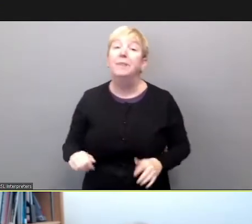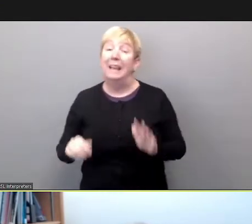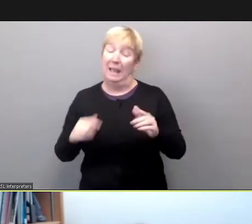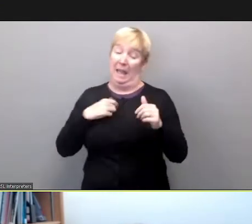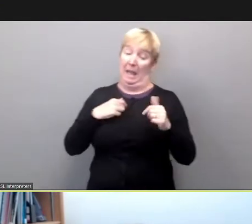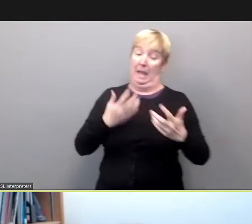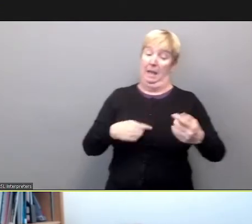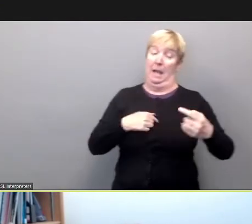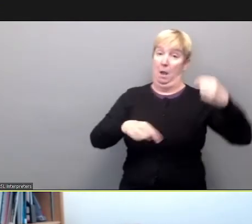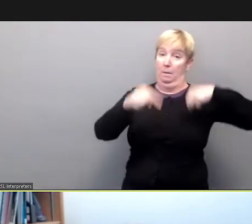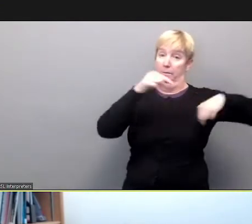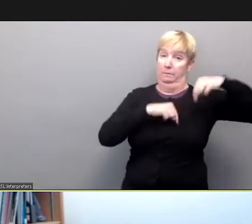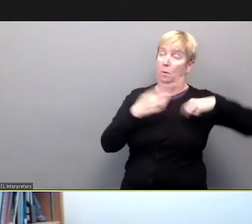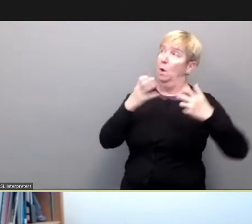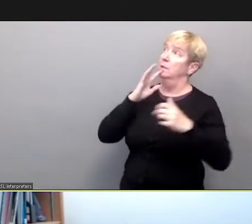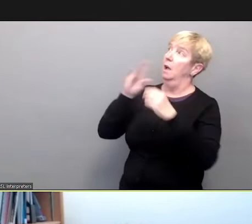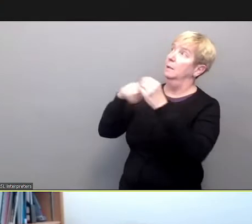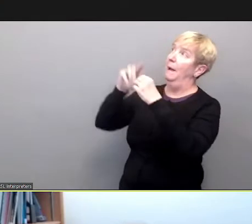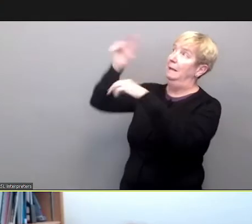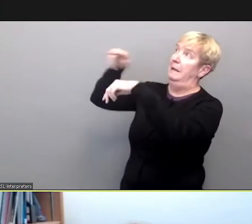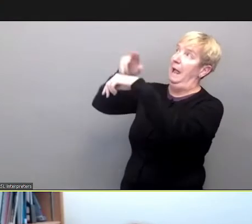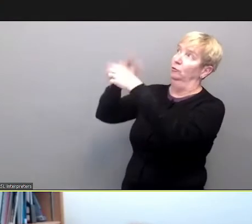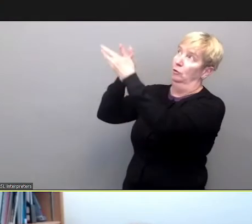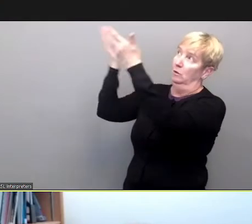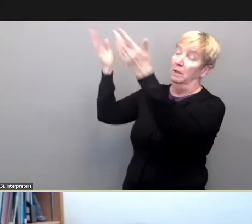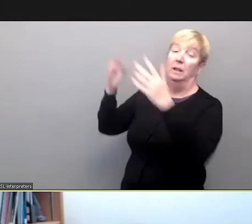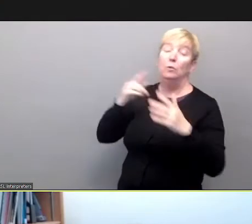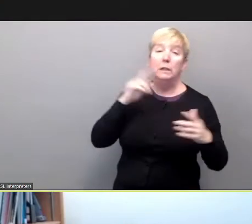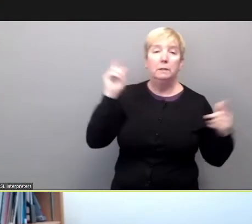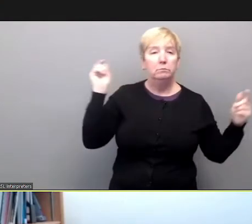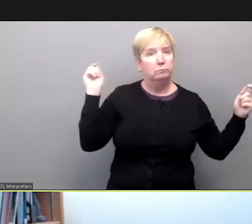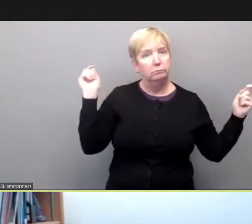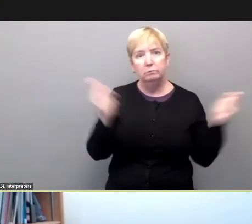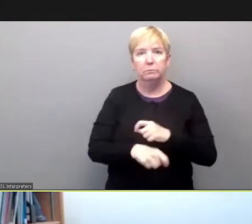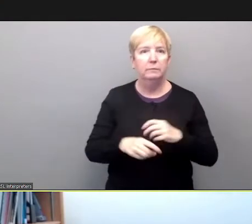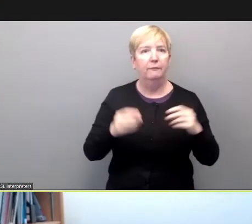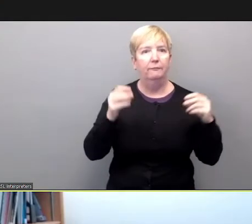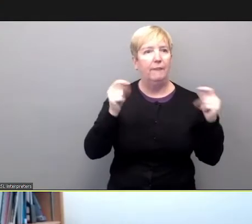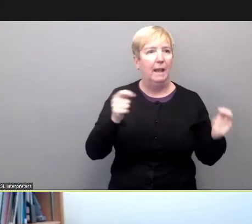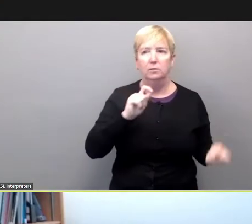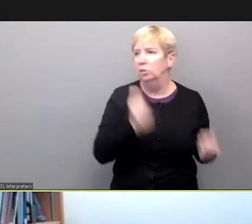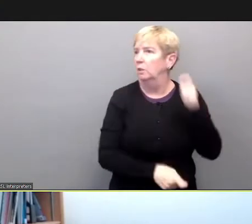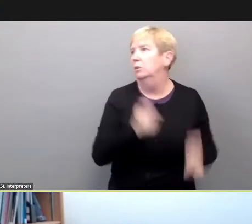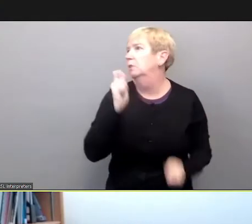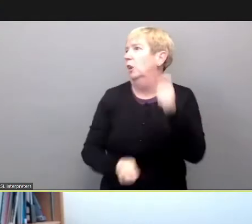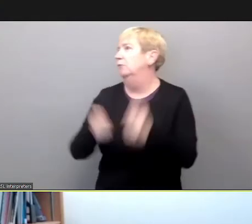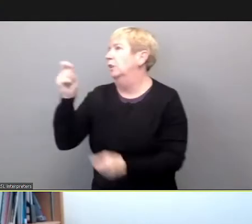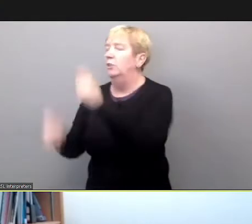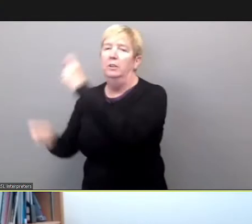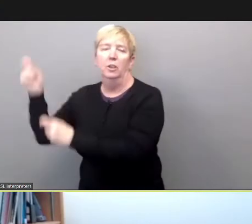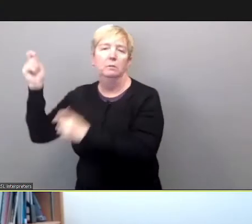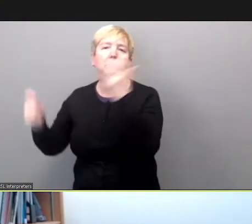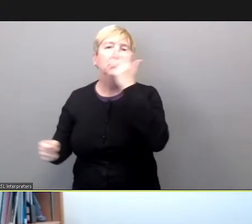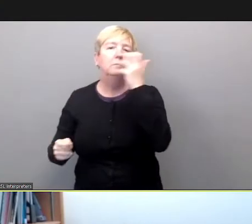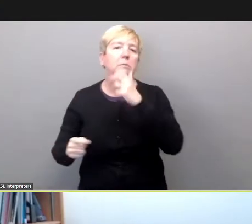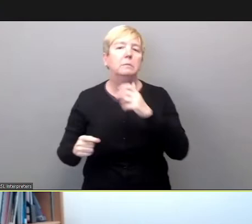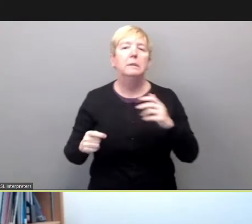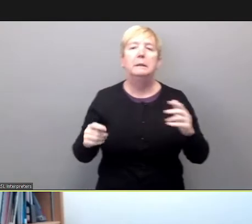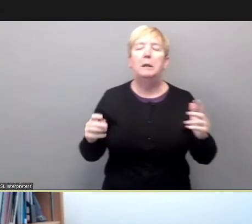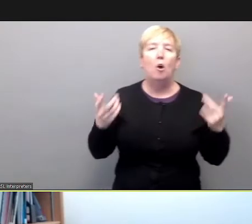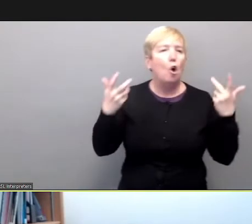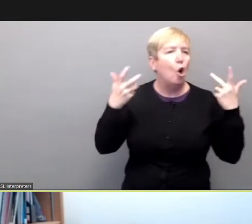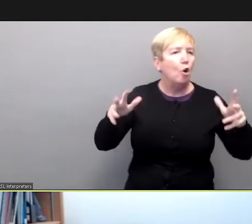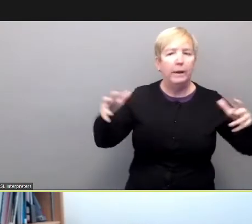really evolving very quickly, but we've already had multiple calls. All of